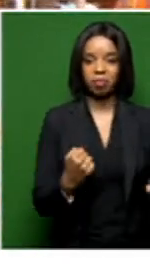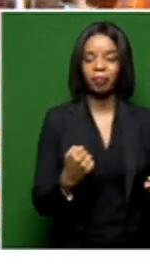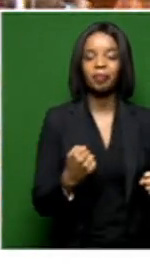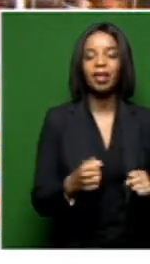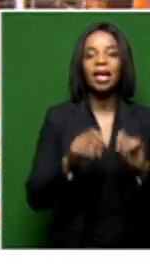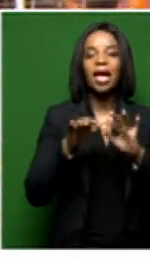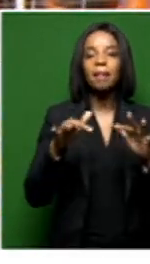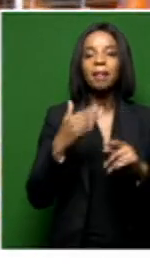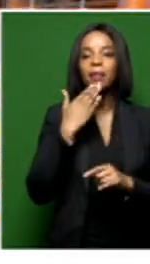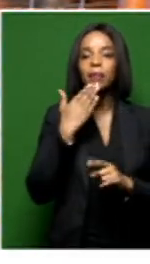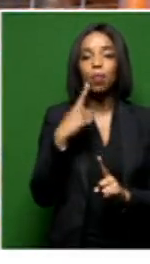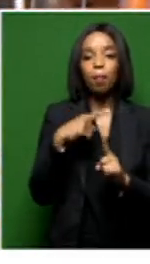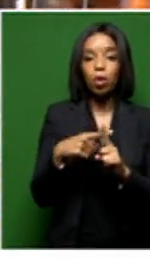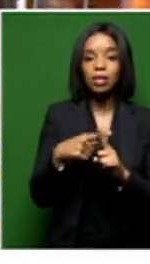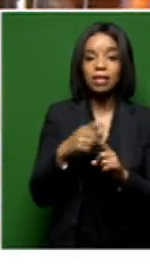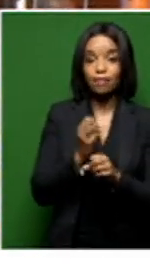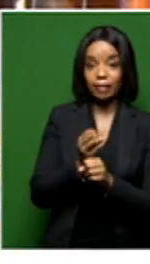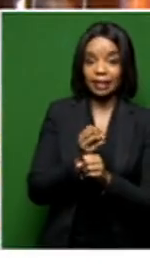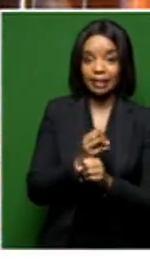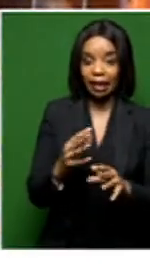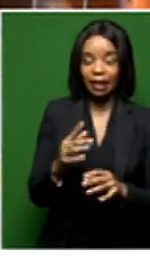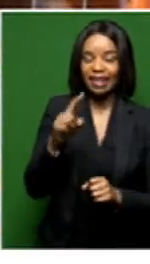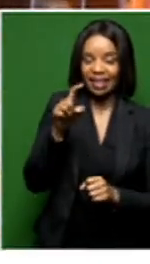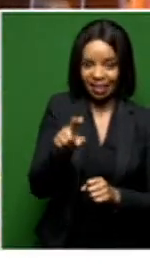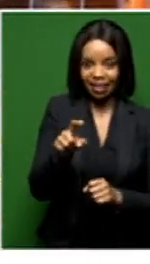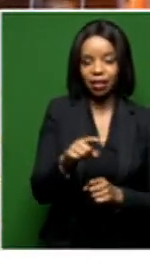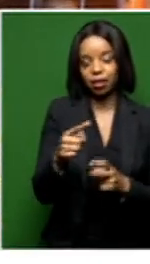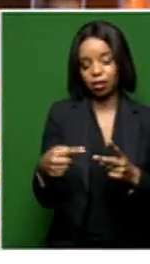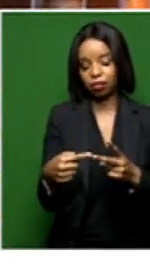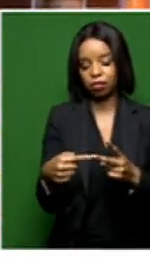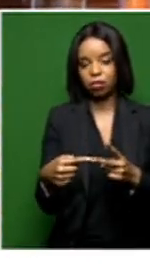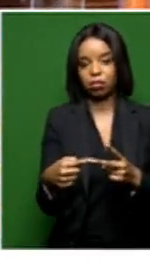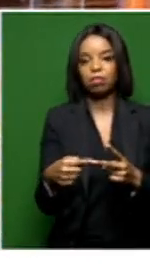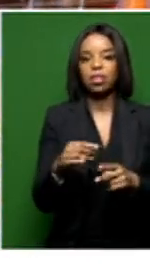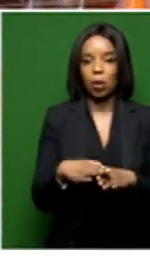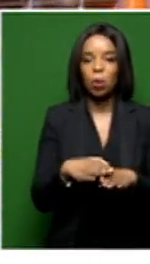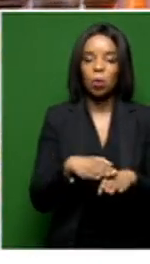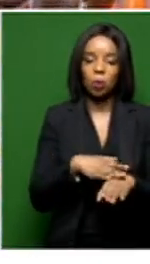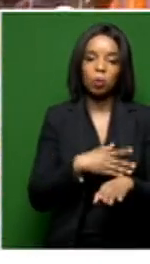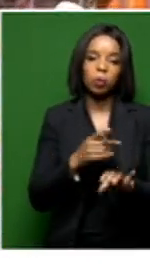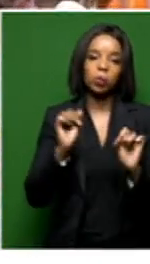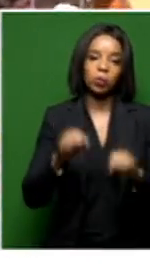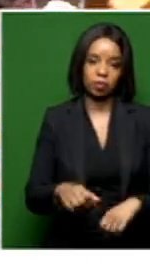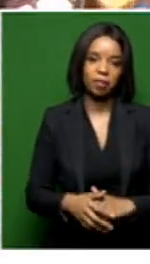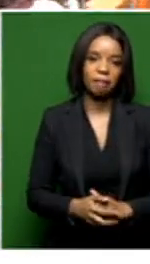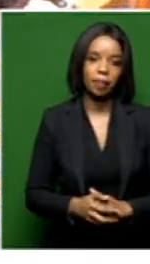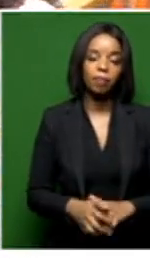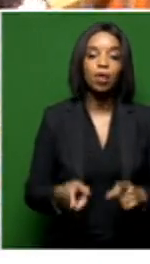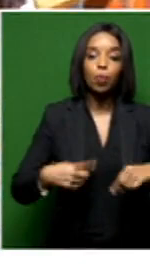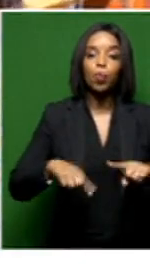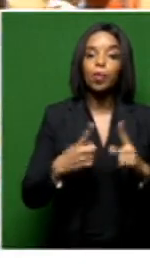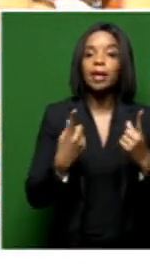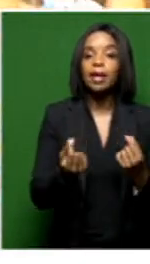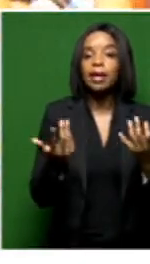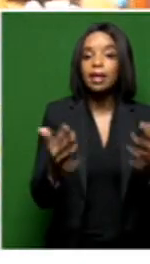are positive, that's the one which is the second one, which has been slow. So what we have done